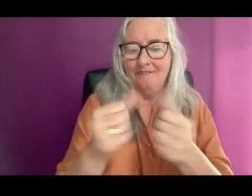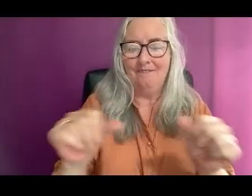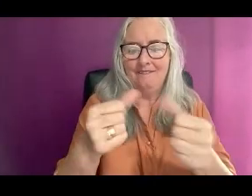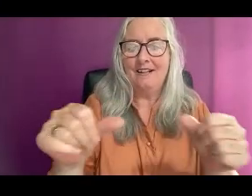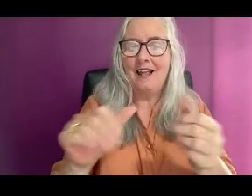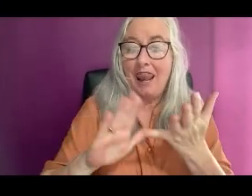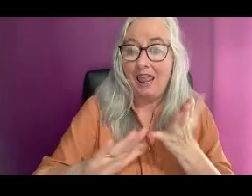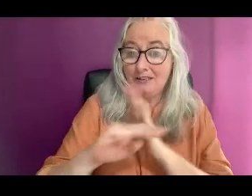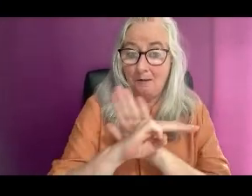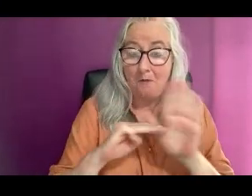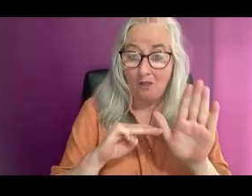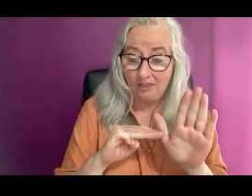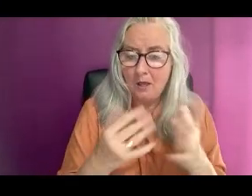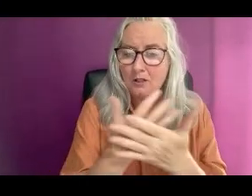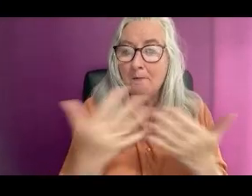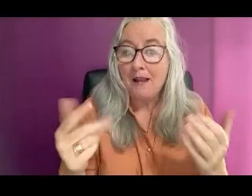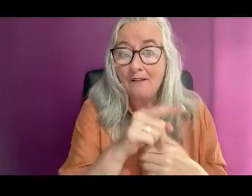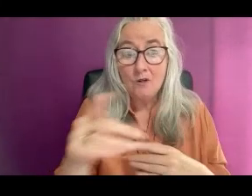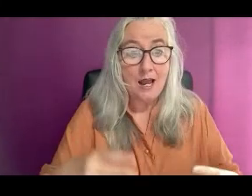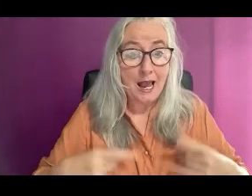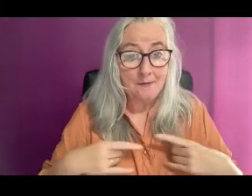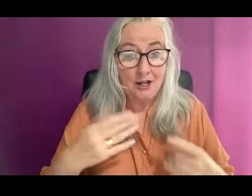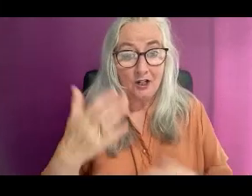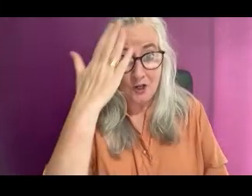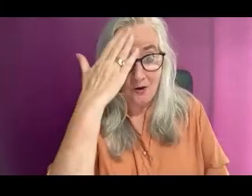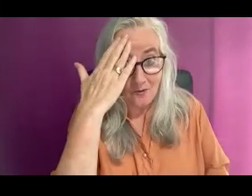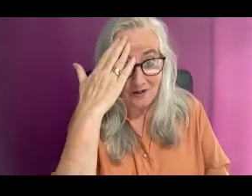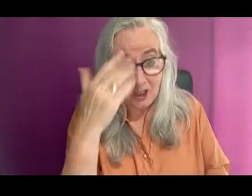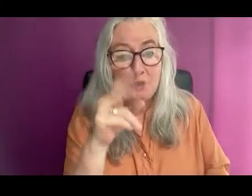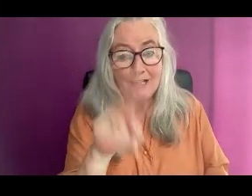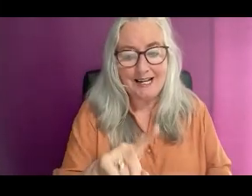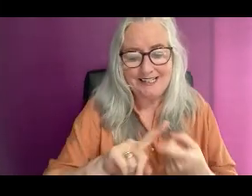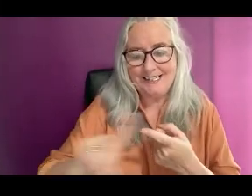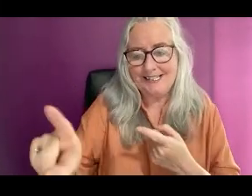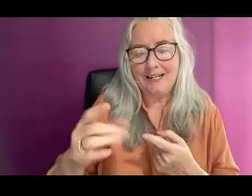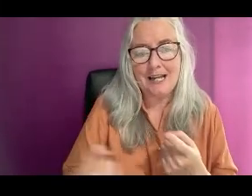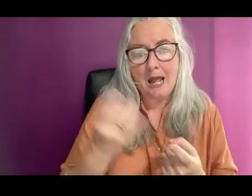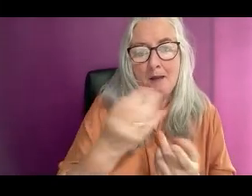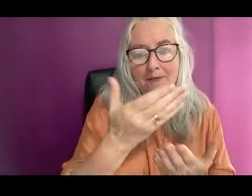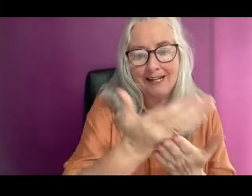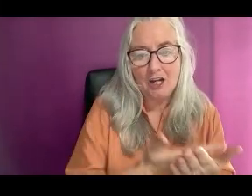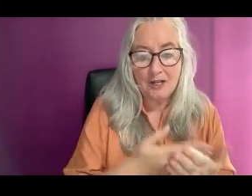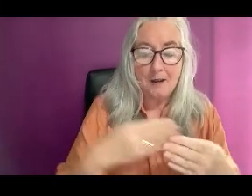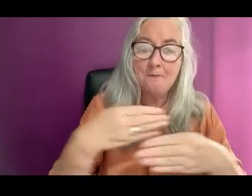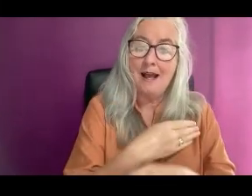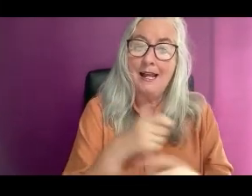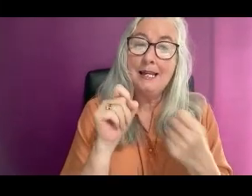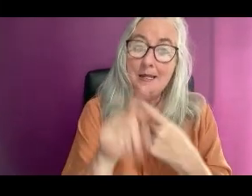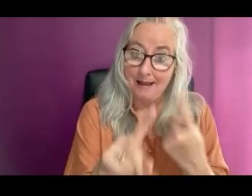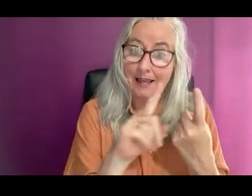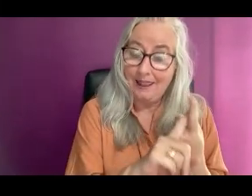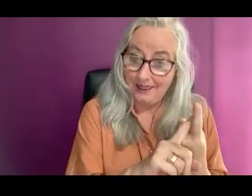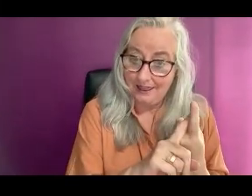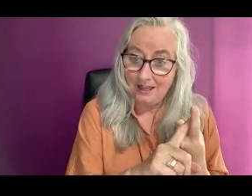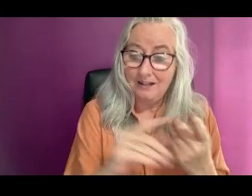So many of you will be happy to learn that you can now submit applications by email. Up